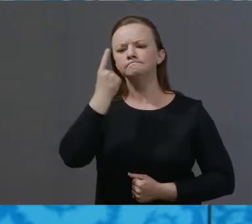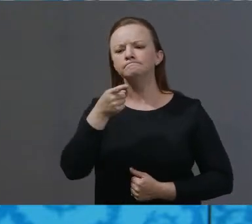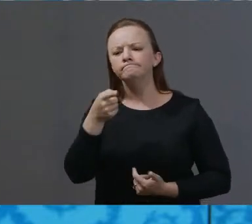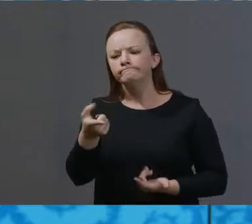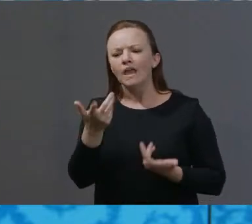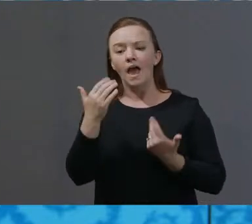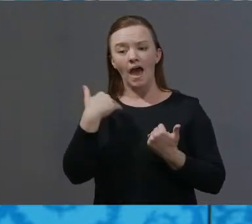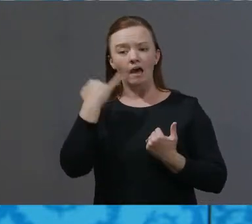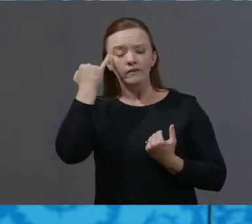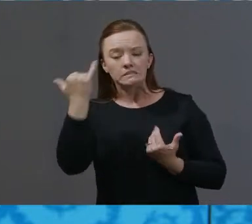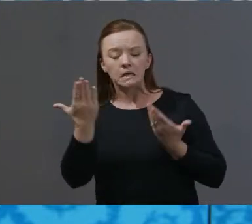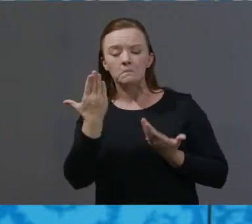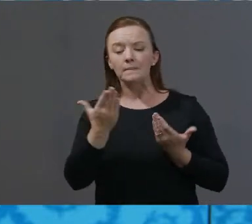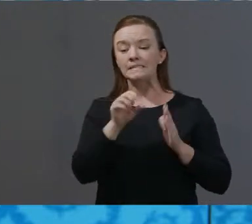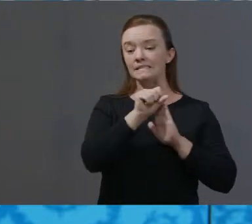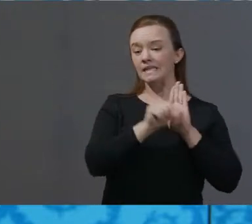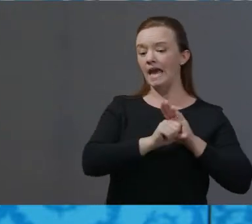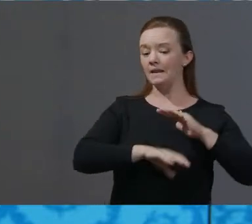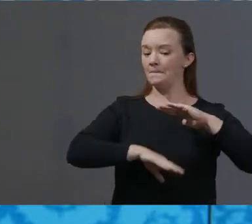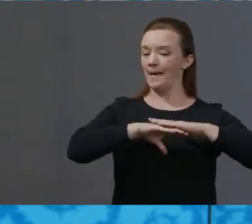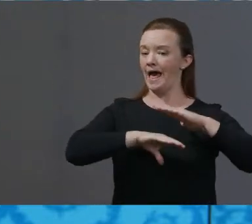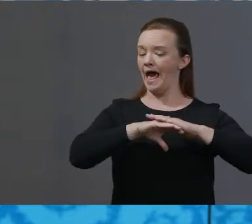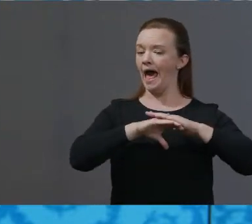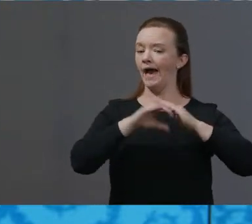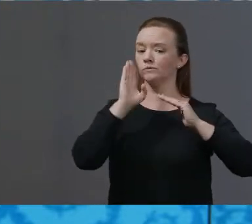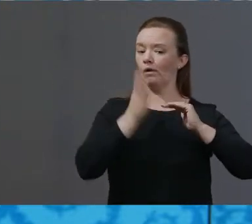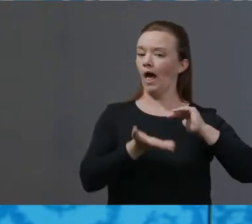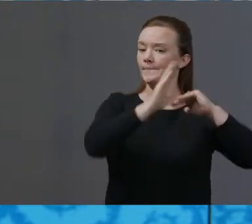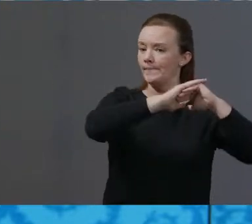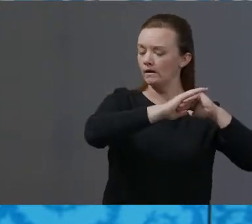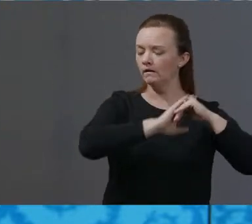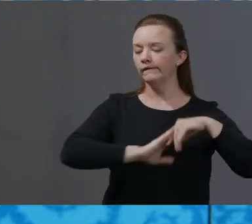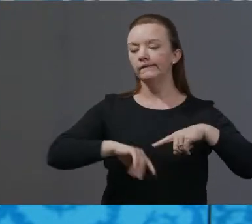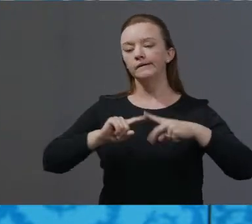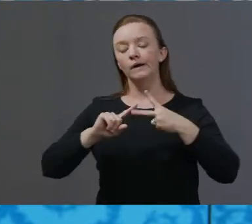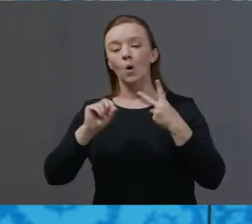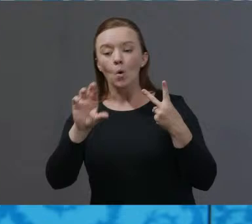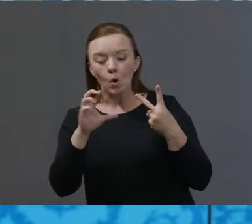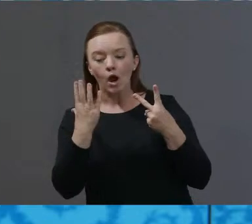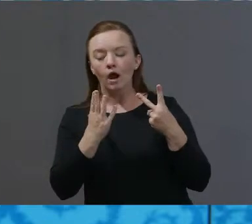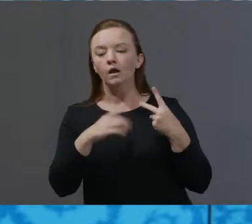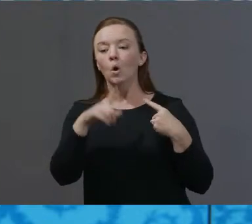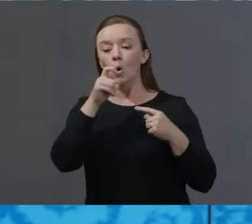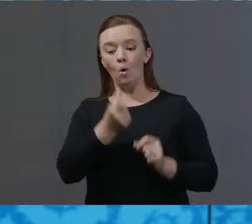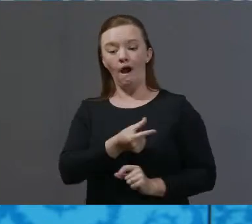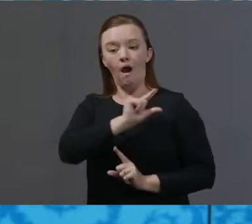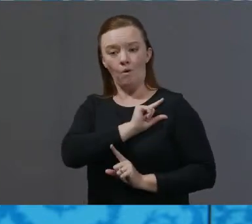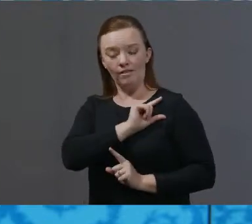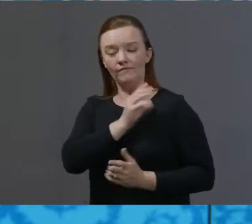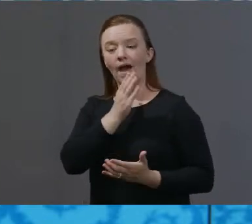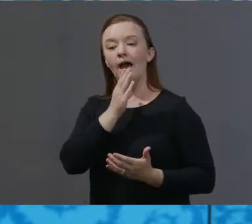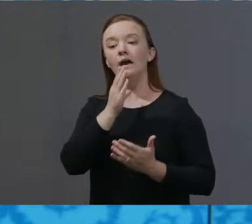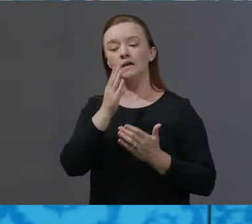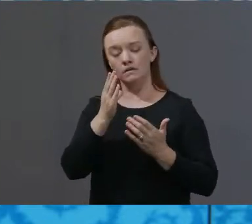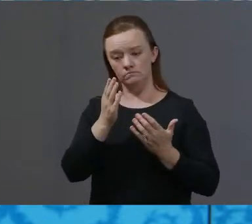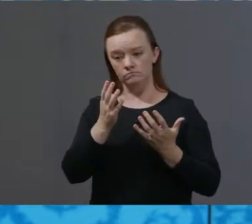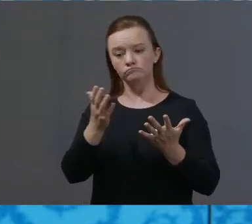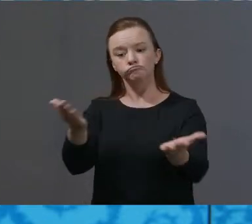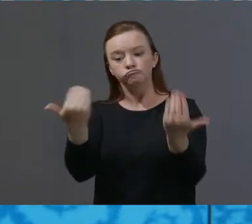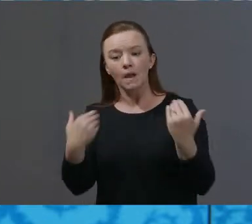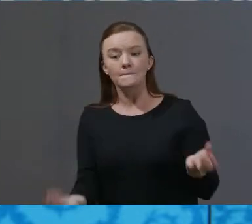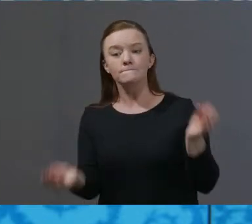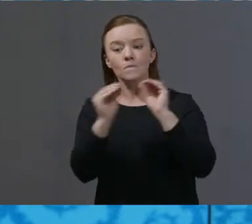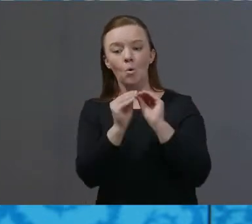benefit or increasing the eligibility for people in this state, and any other conversations, and whether you might do that through